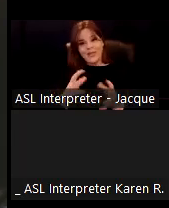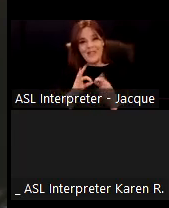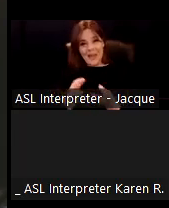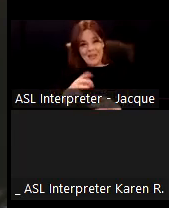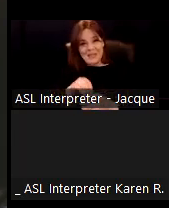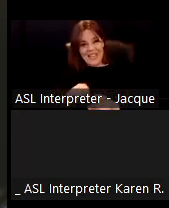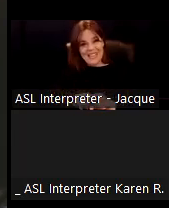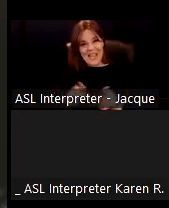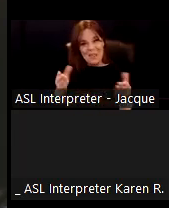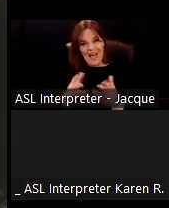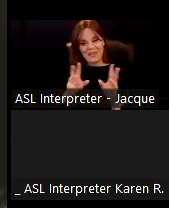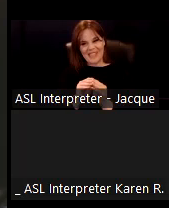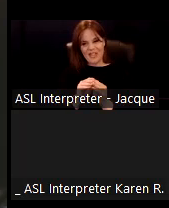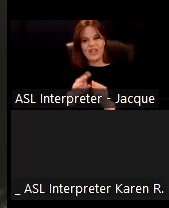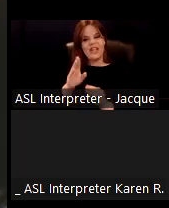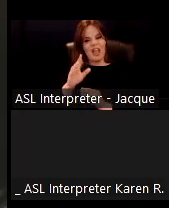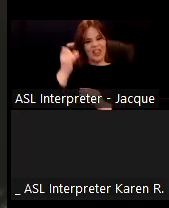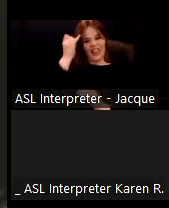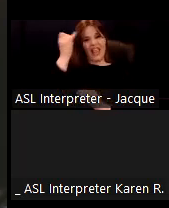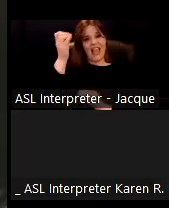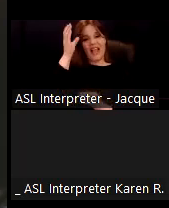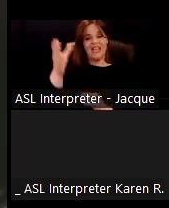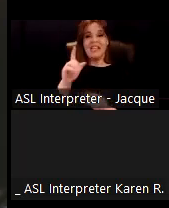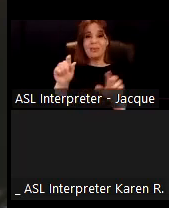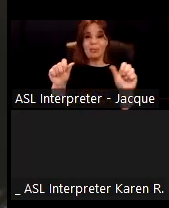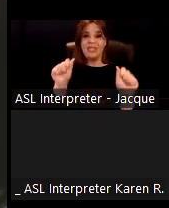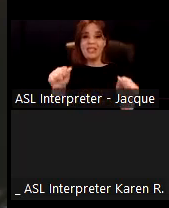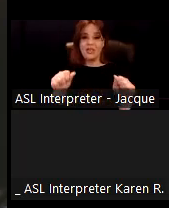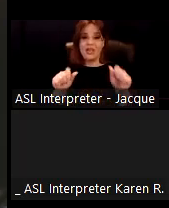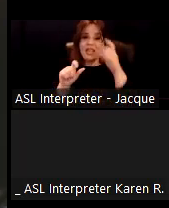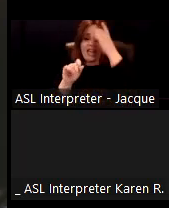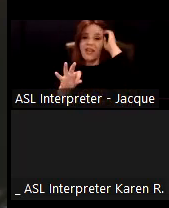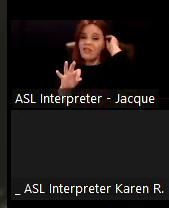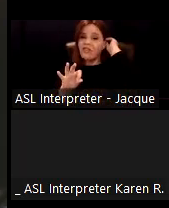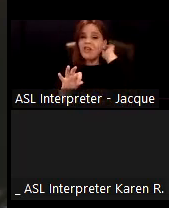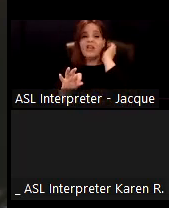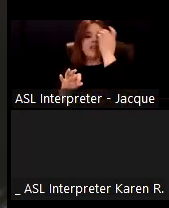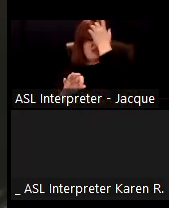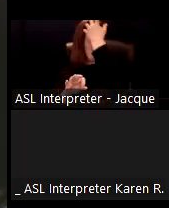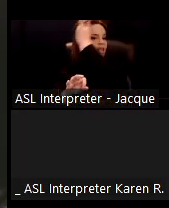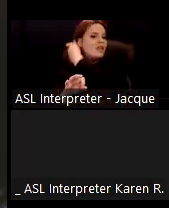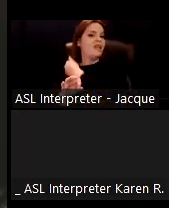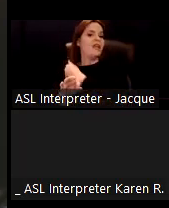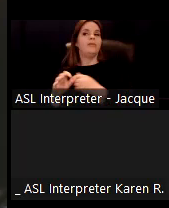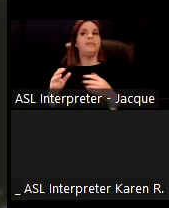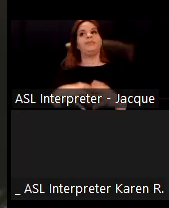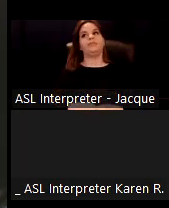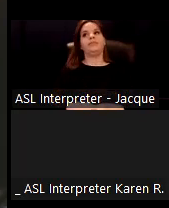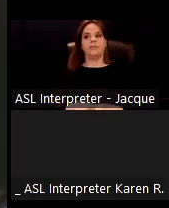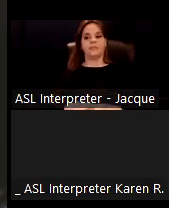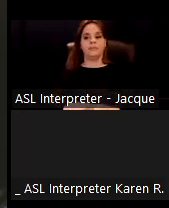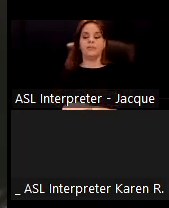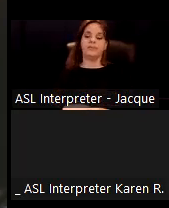session? The idea is that potentially if there were multiple families who were